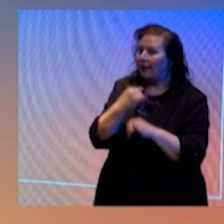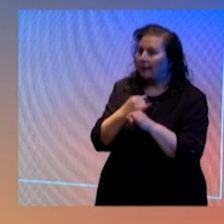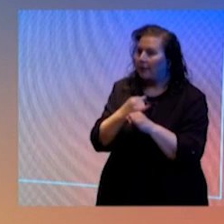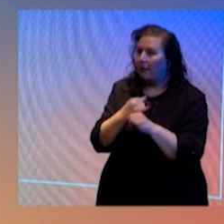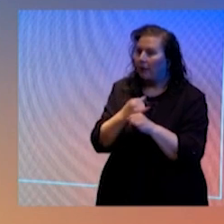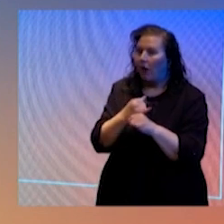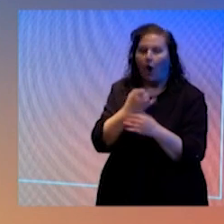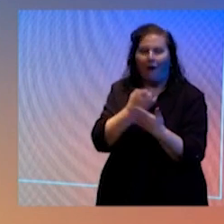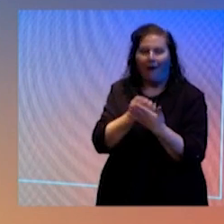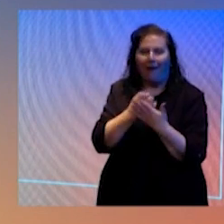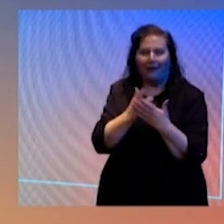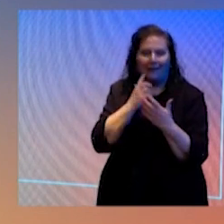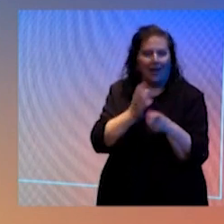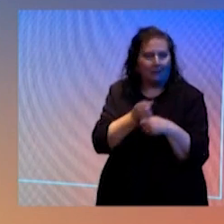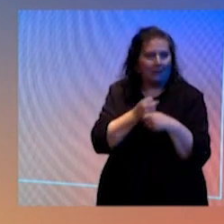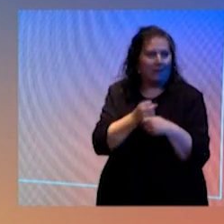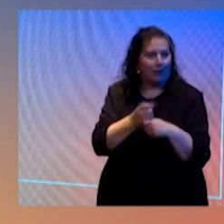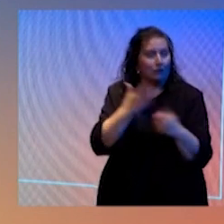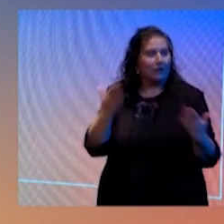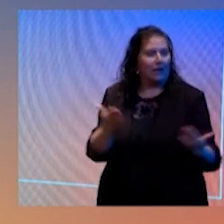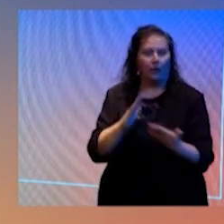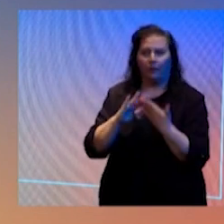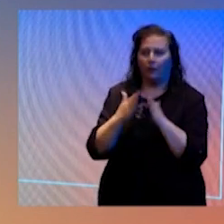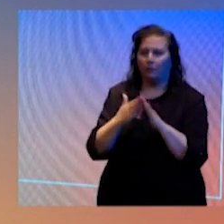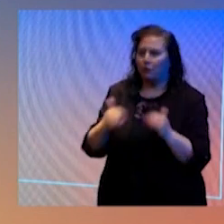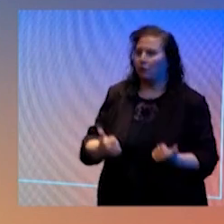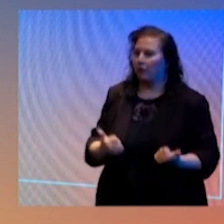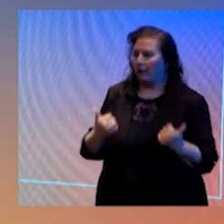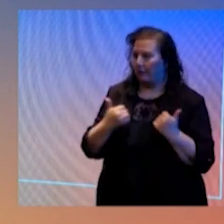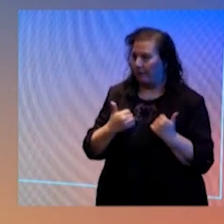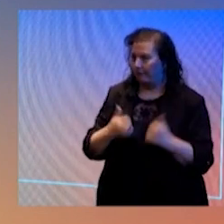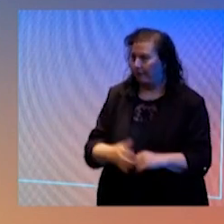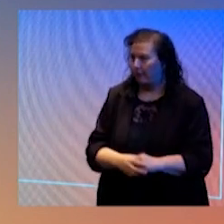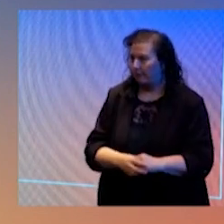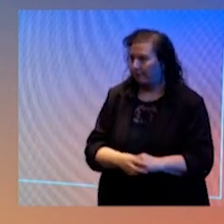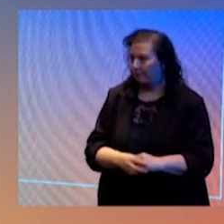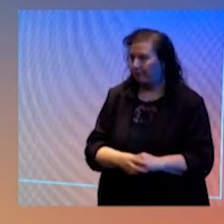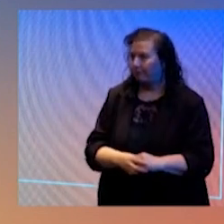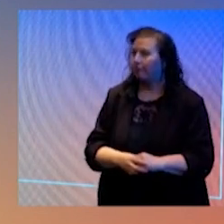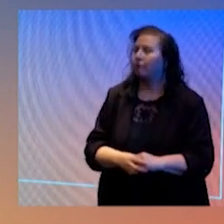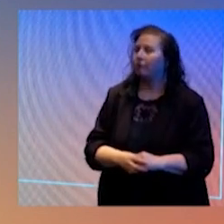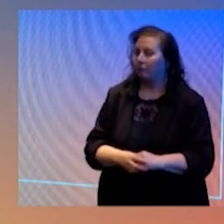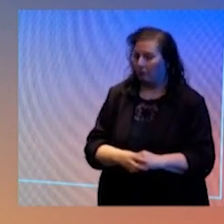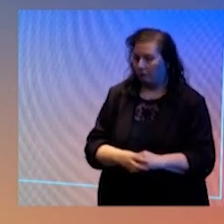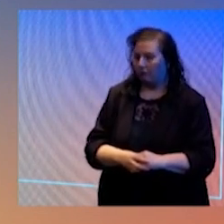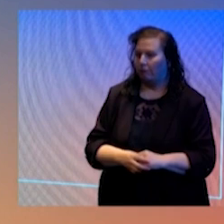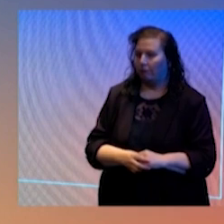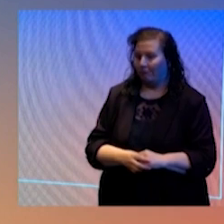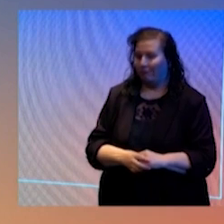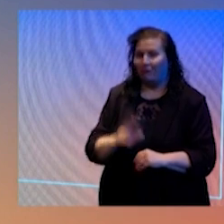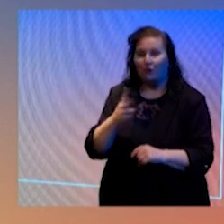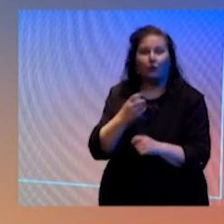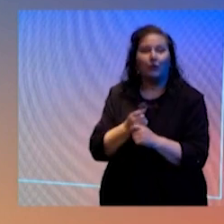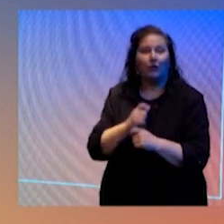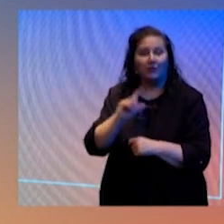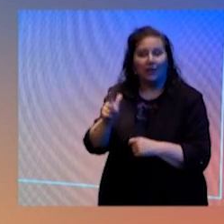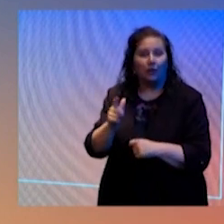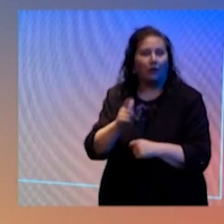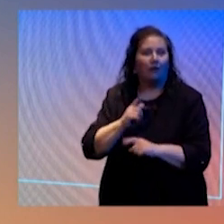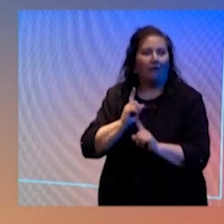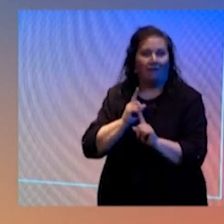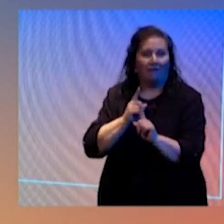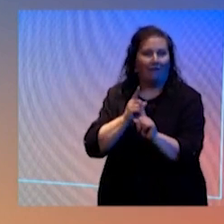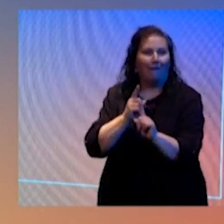economic engines in the communities in which they reside. 2 years later, we are very much on that